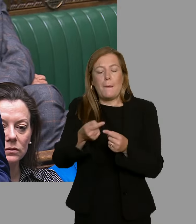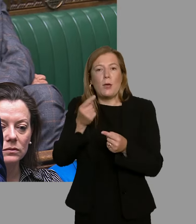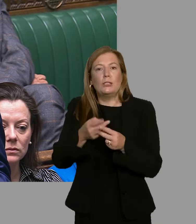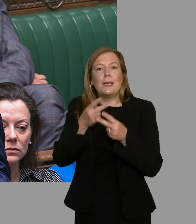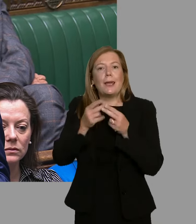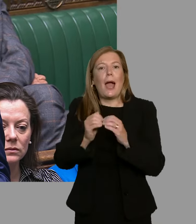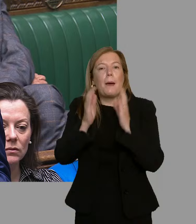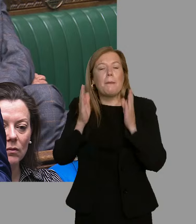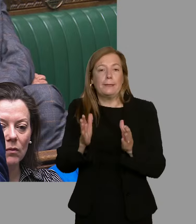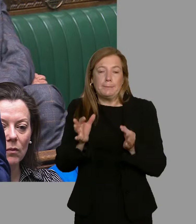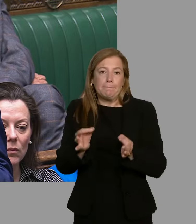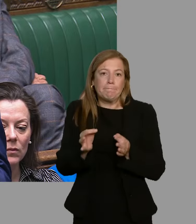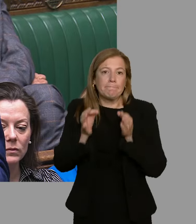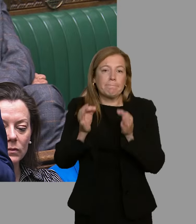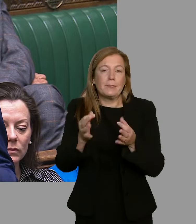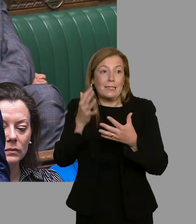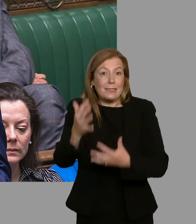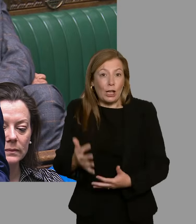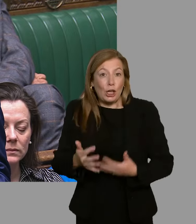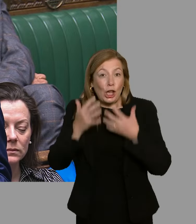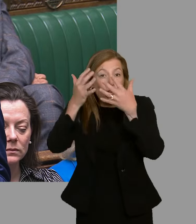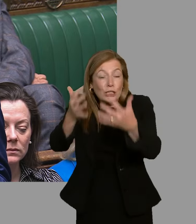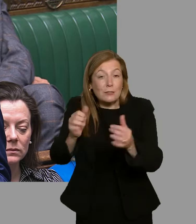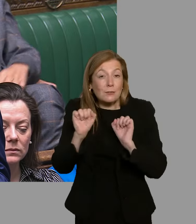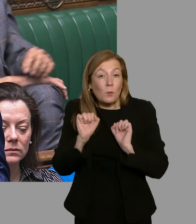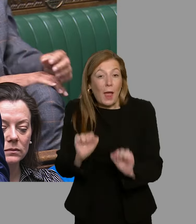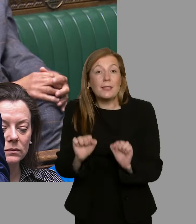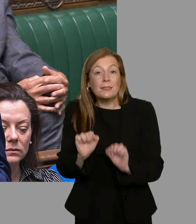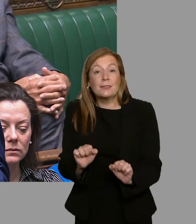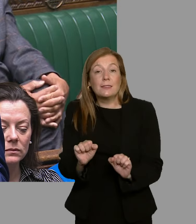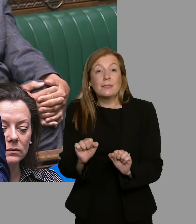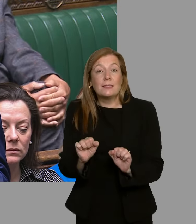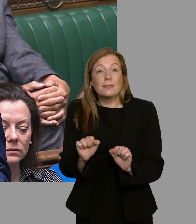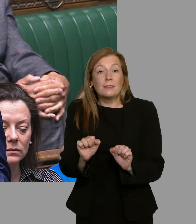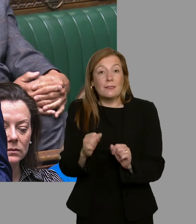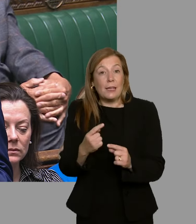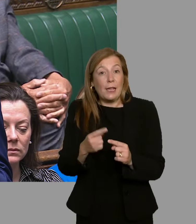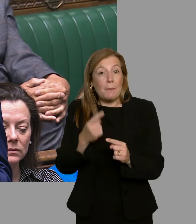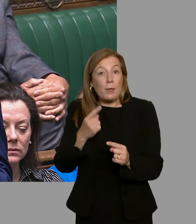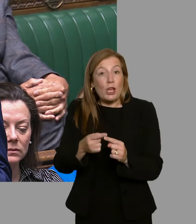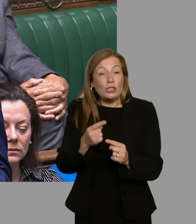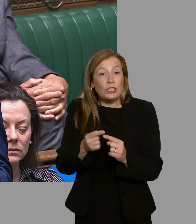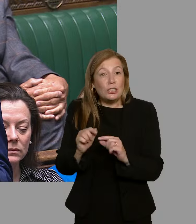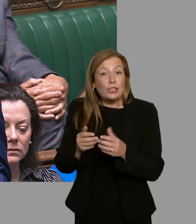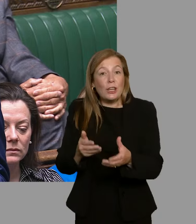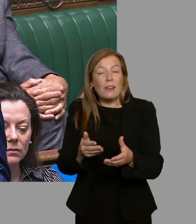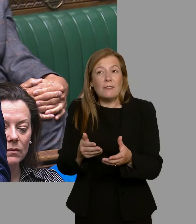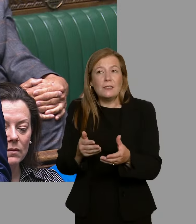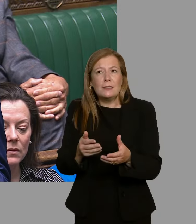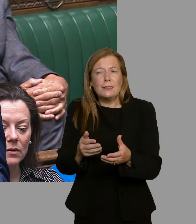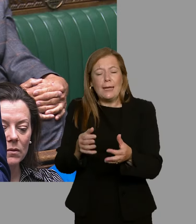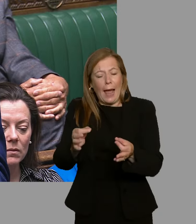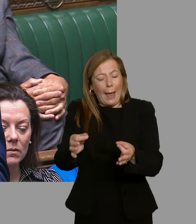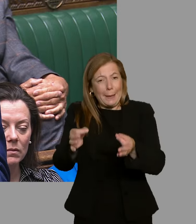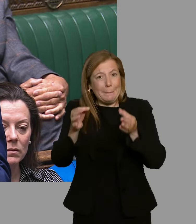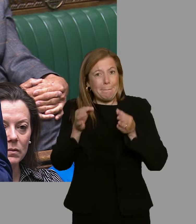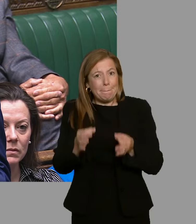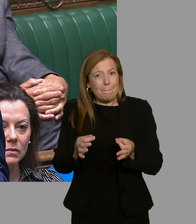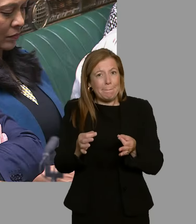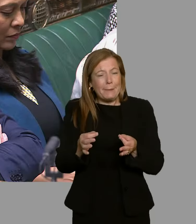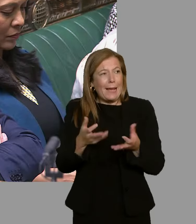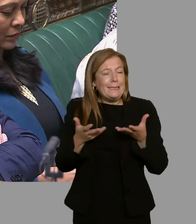I'm talking with the Trust about a way to bring all or part of those plans forward, but in the meantime, they have a very real fear that some of the